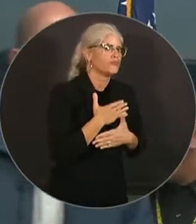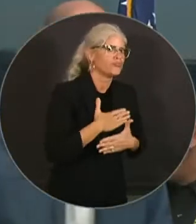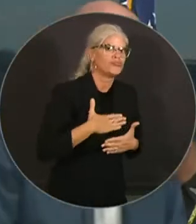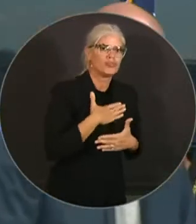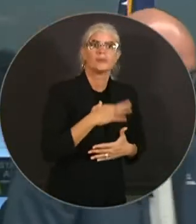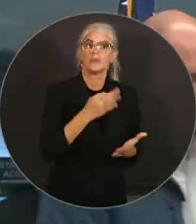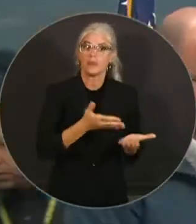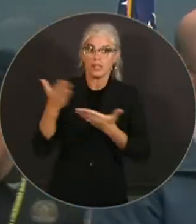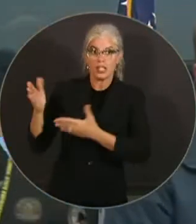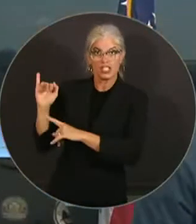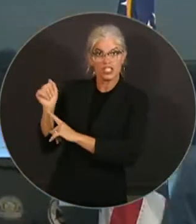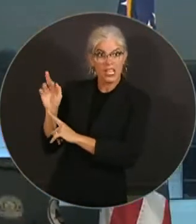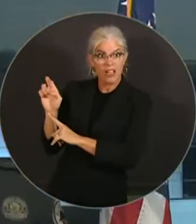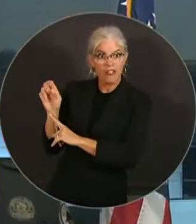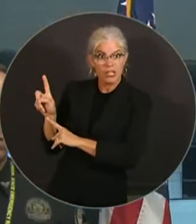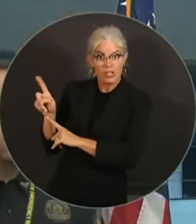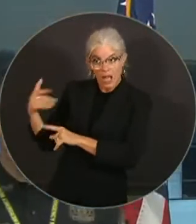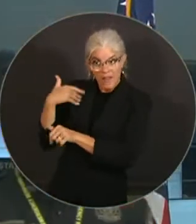an update?